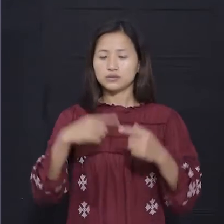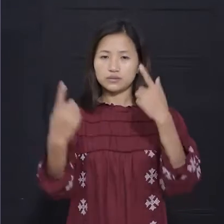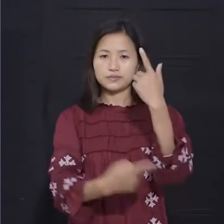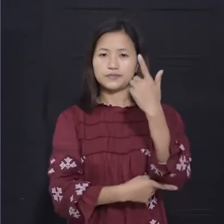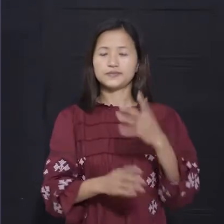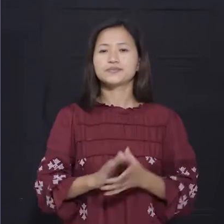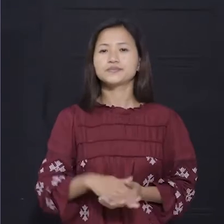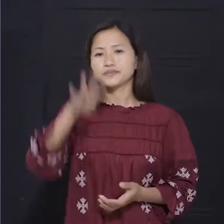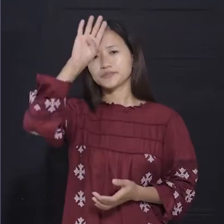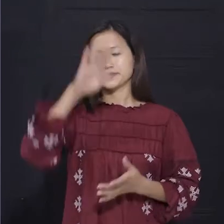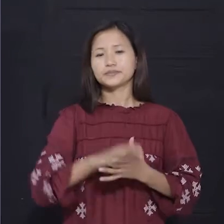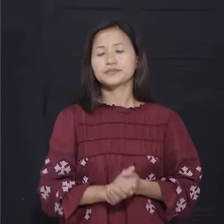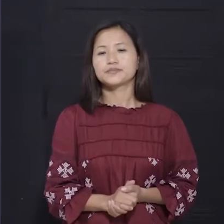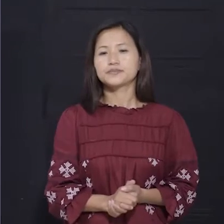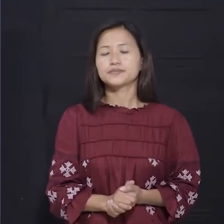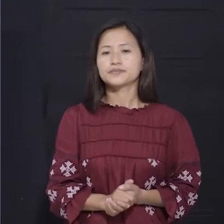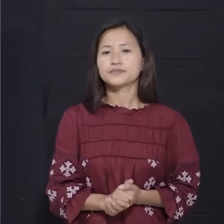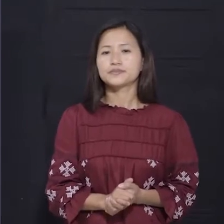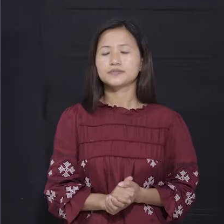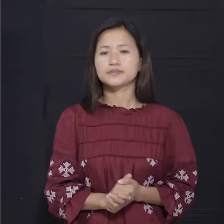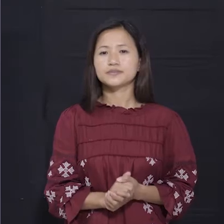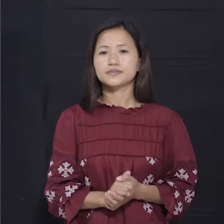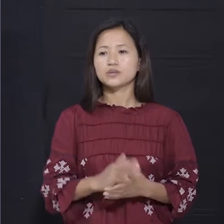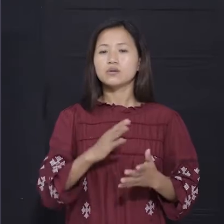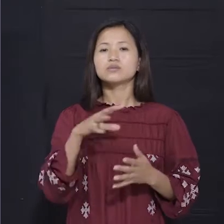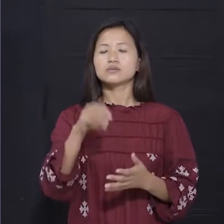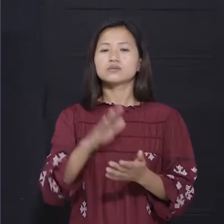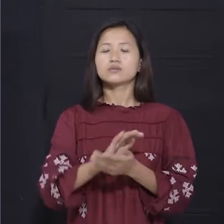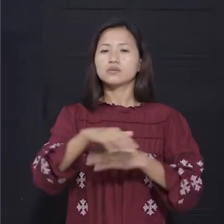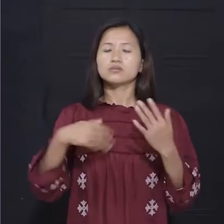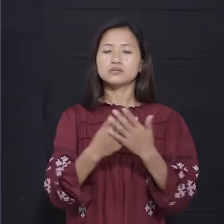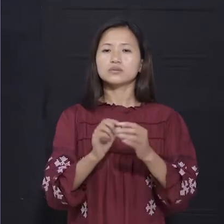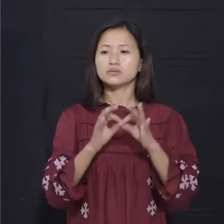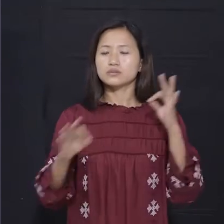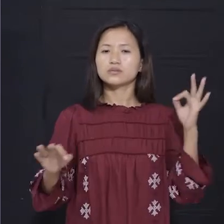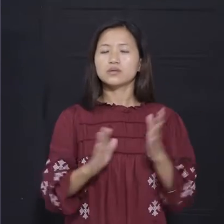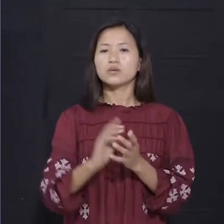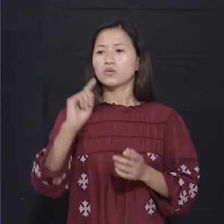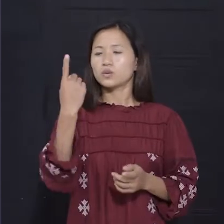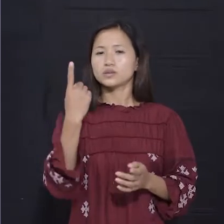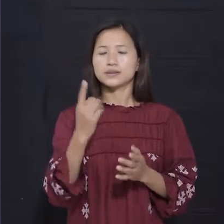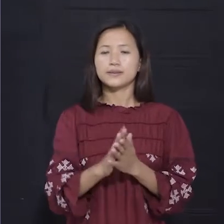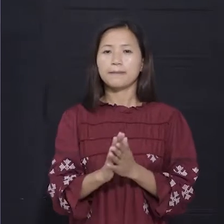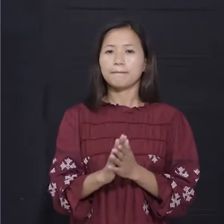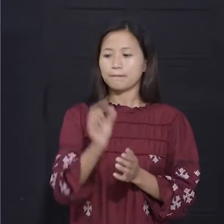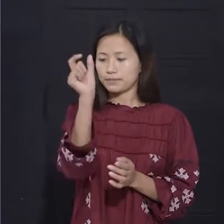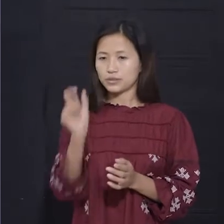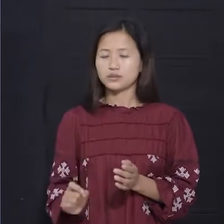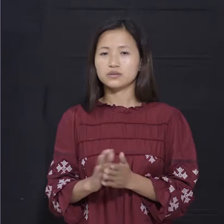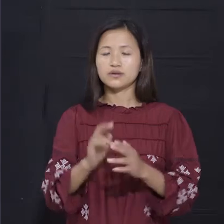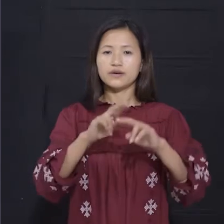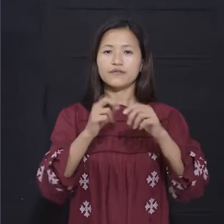right. So how we get to know about all these stories are from one person, that is Fa Hien. So Fa